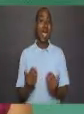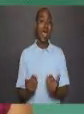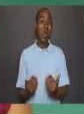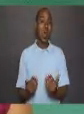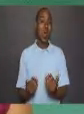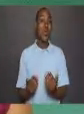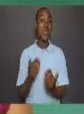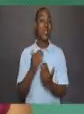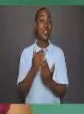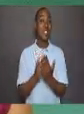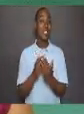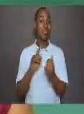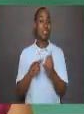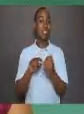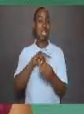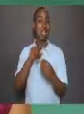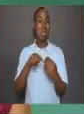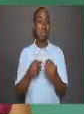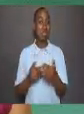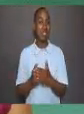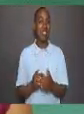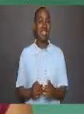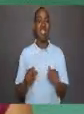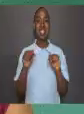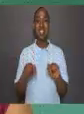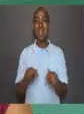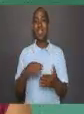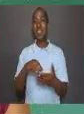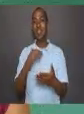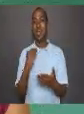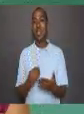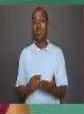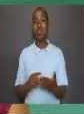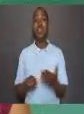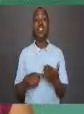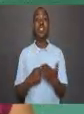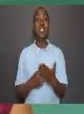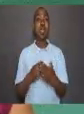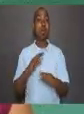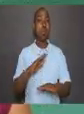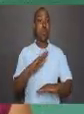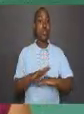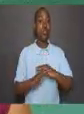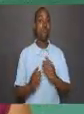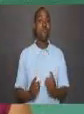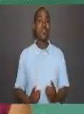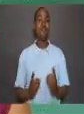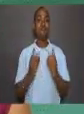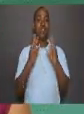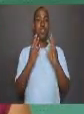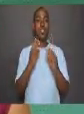the end of our lesson. Today, we learned about the process of